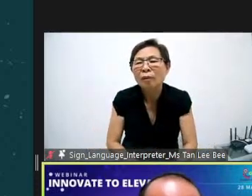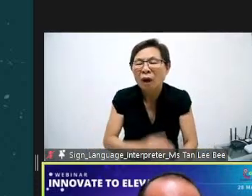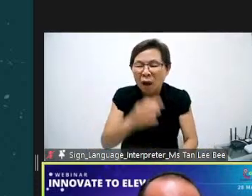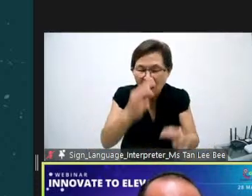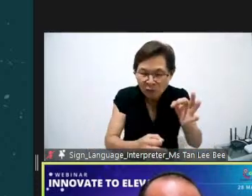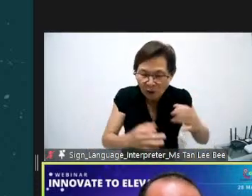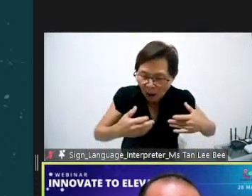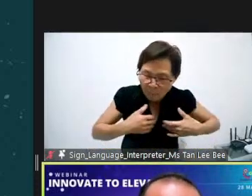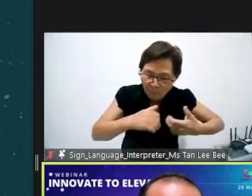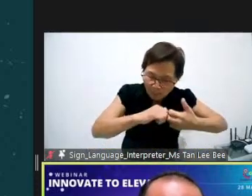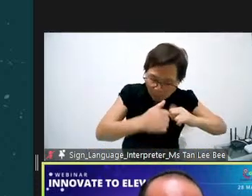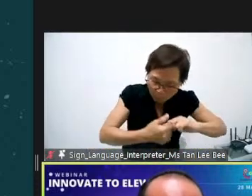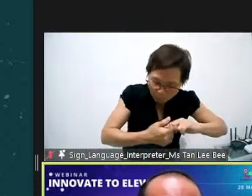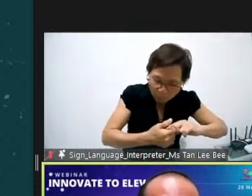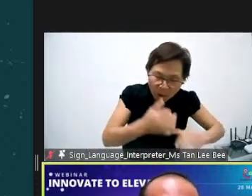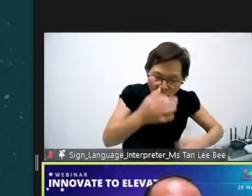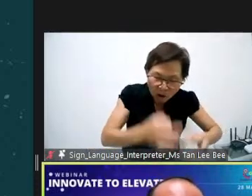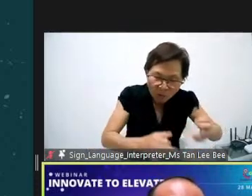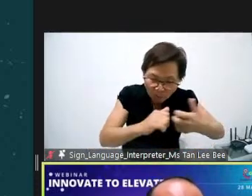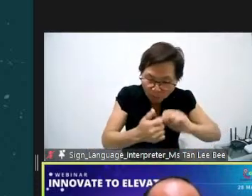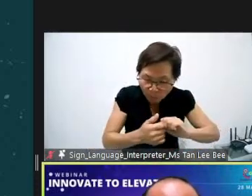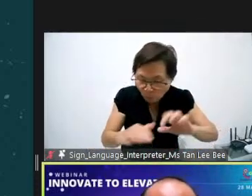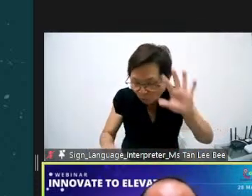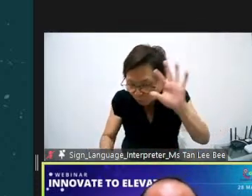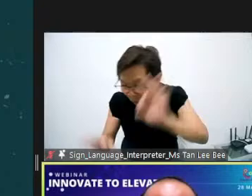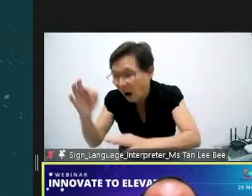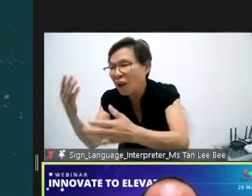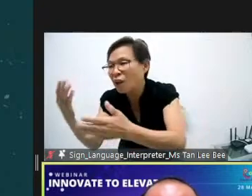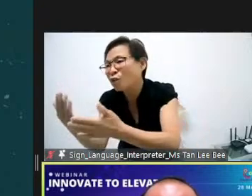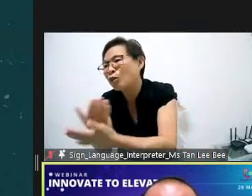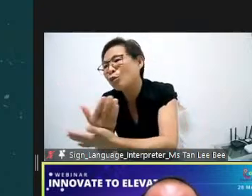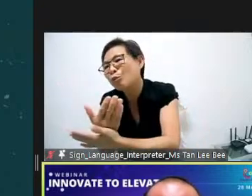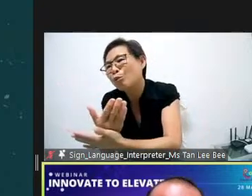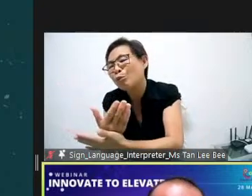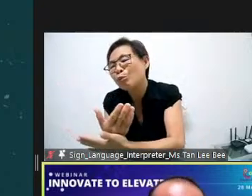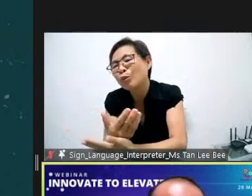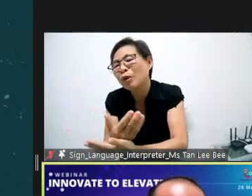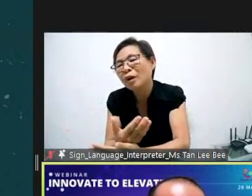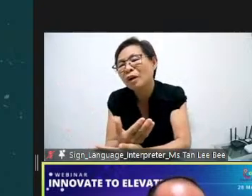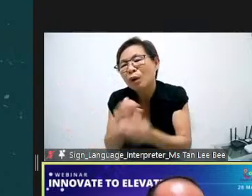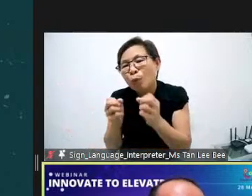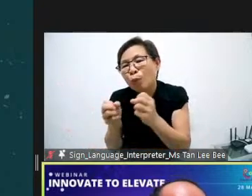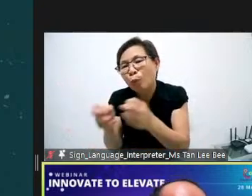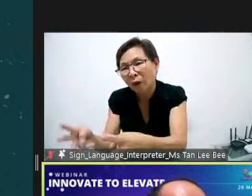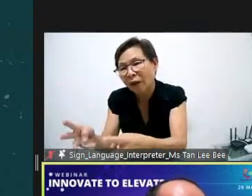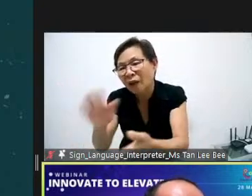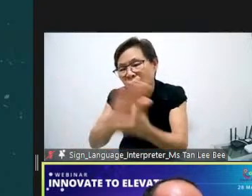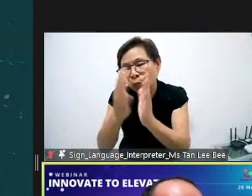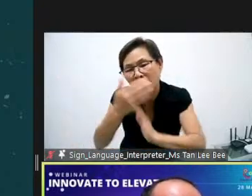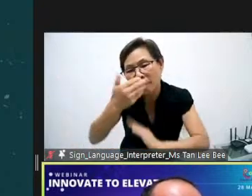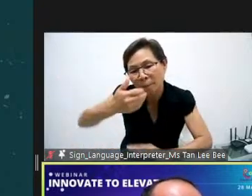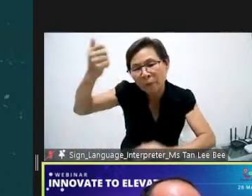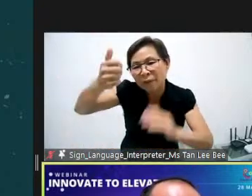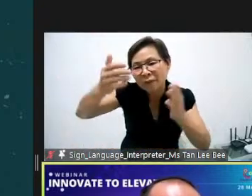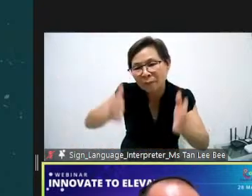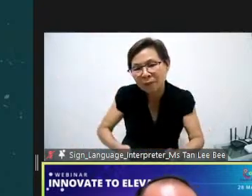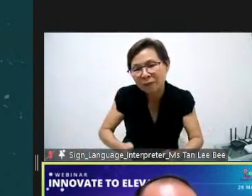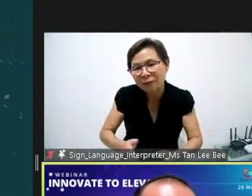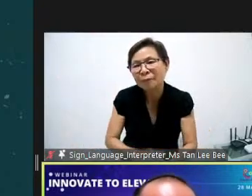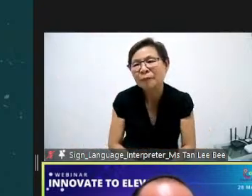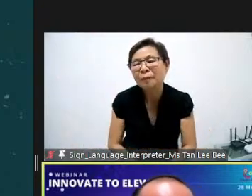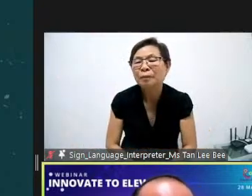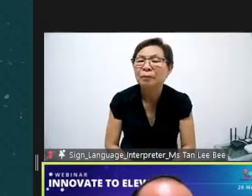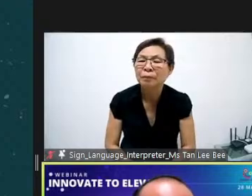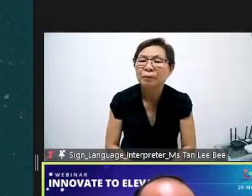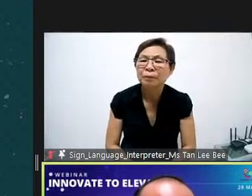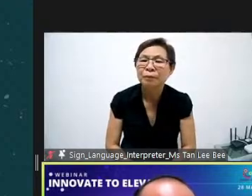just do. You will find a new things. Yeah, and a new way to become a better. And